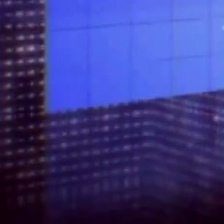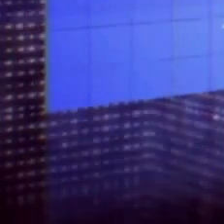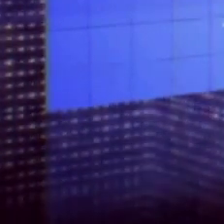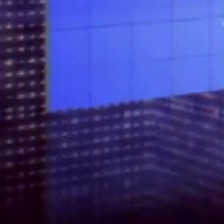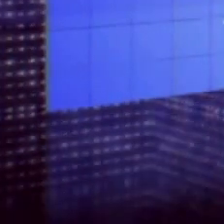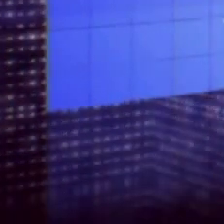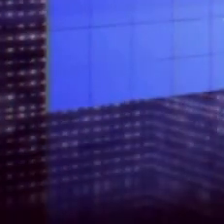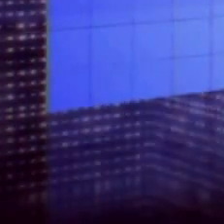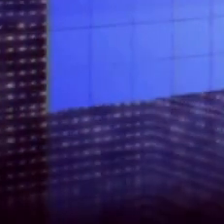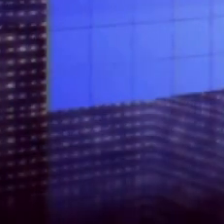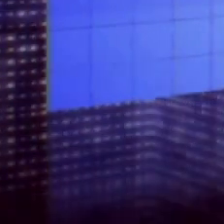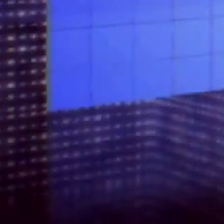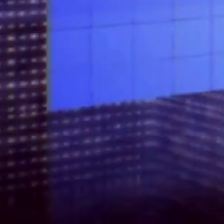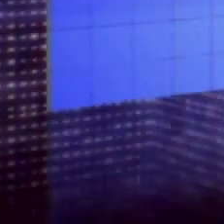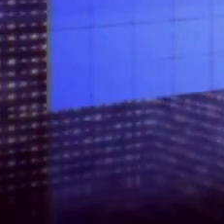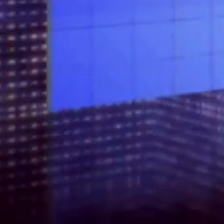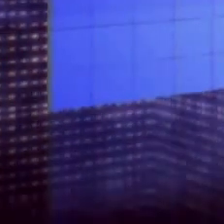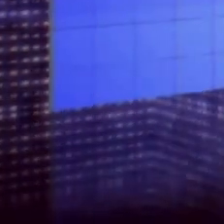is